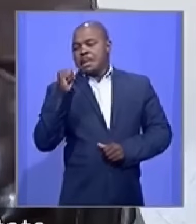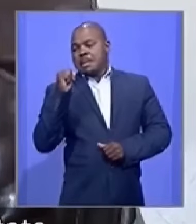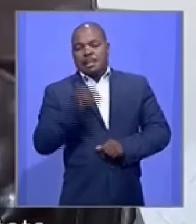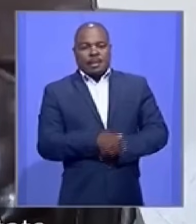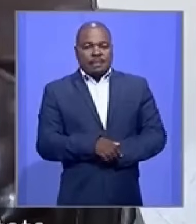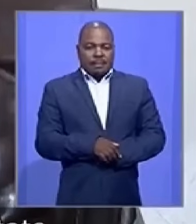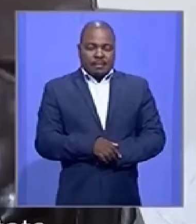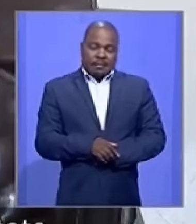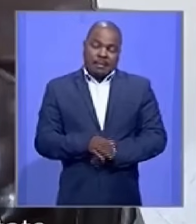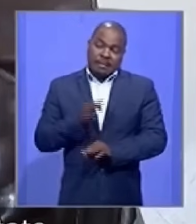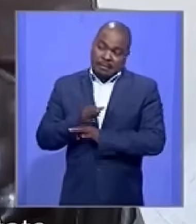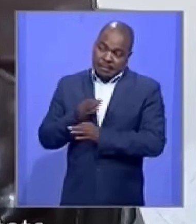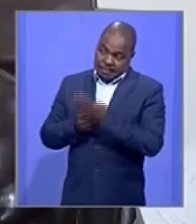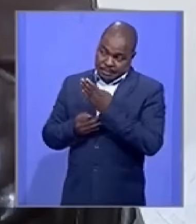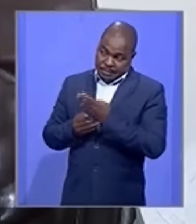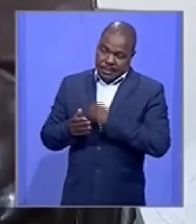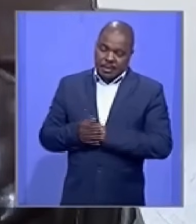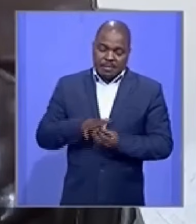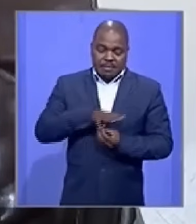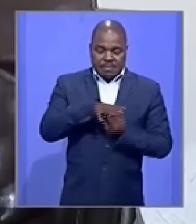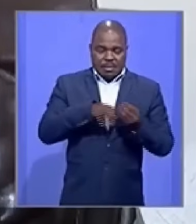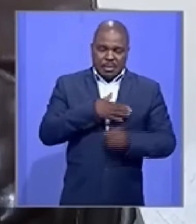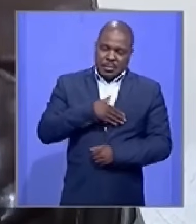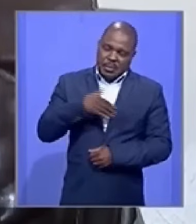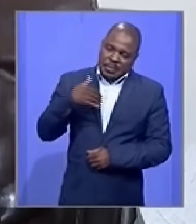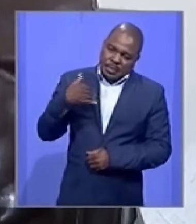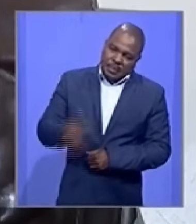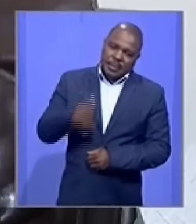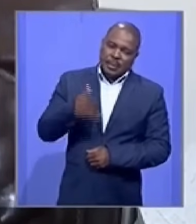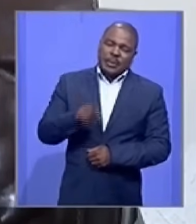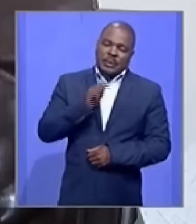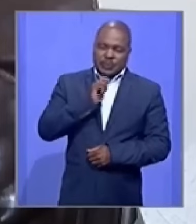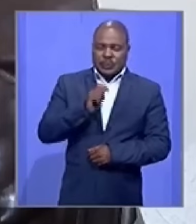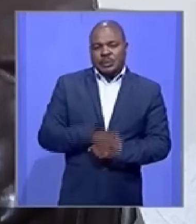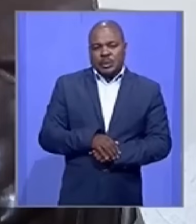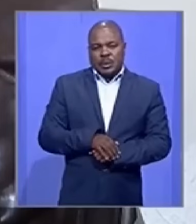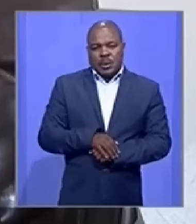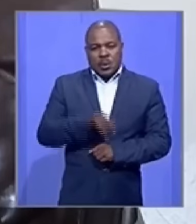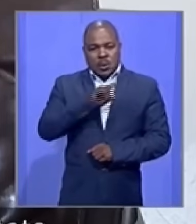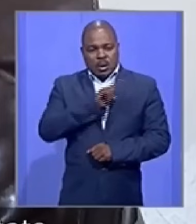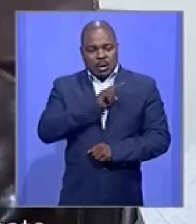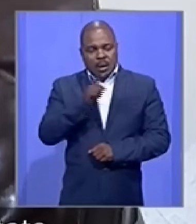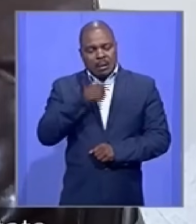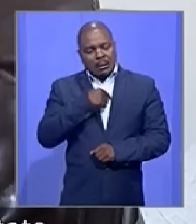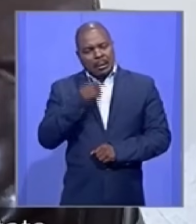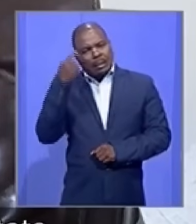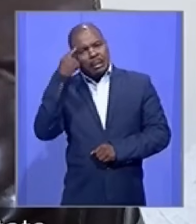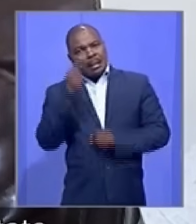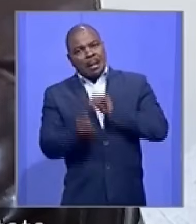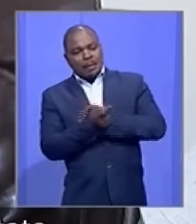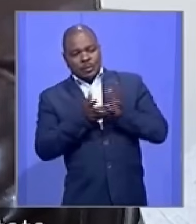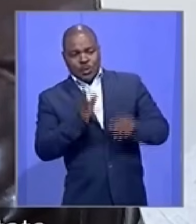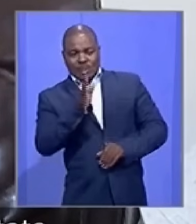bohloko haholo re le lelapa hobane sena se etsahetseng ha ona motho na lebeletse hore se ka